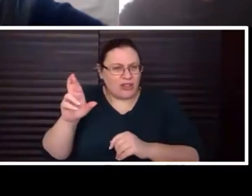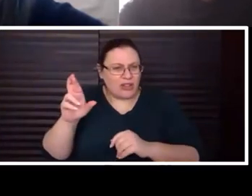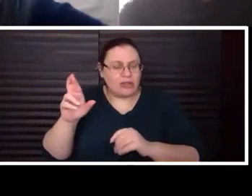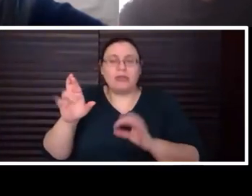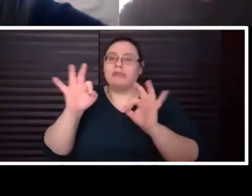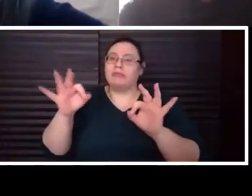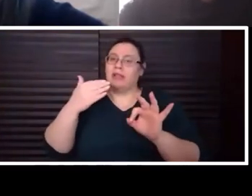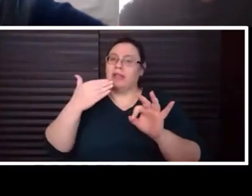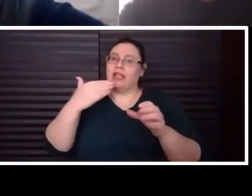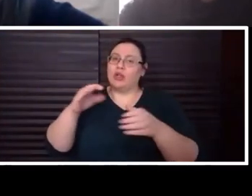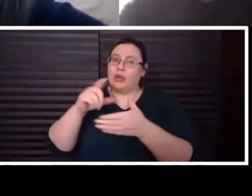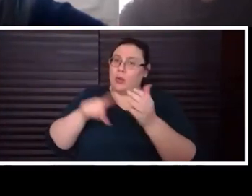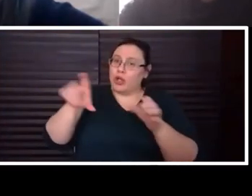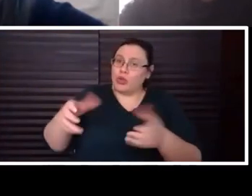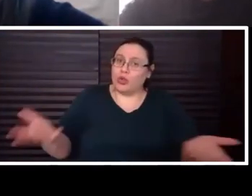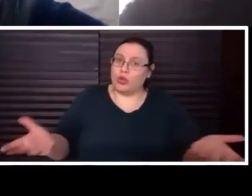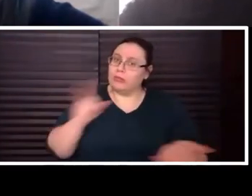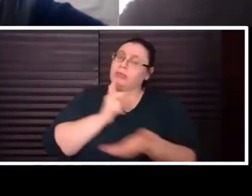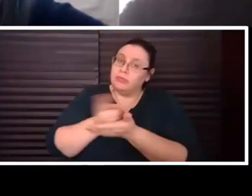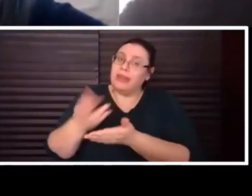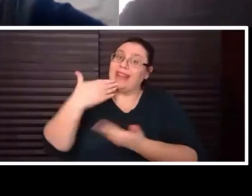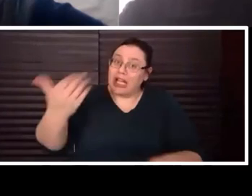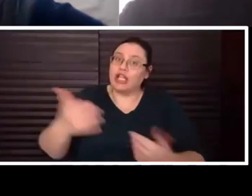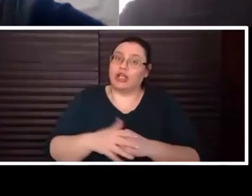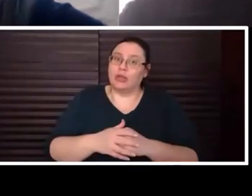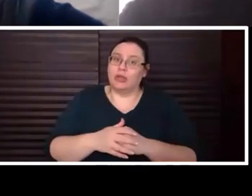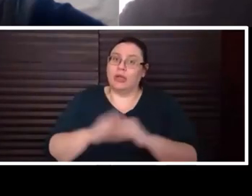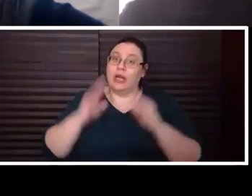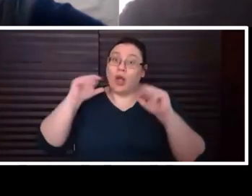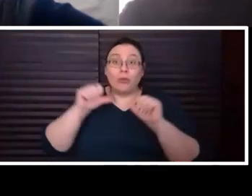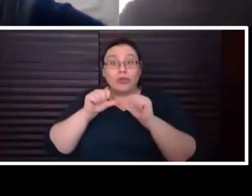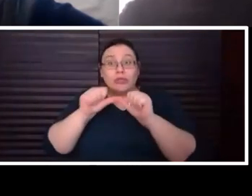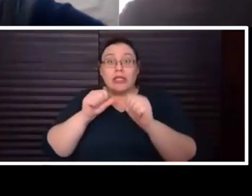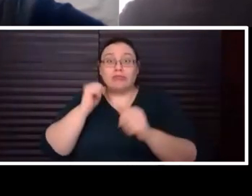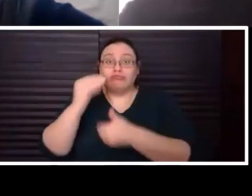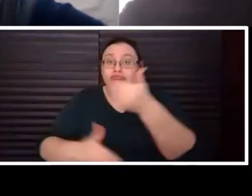doing what you do, truly. And I hope you keep it up.